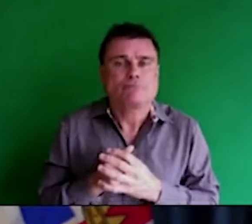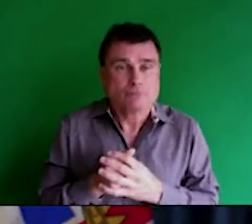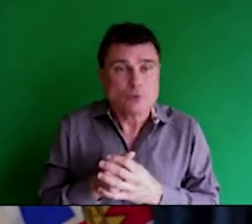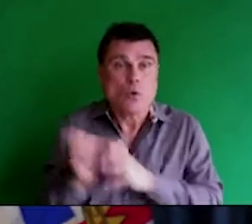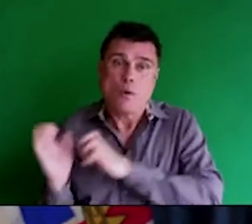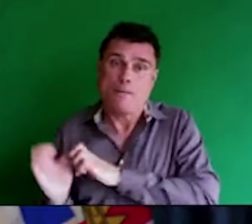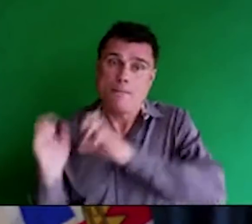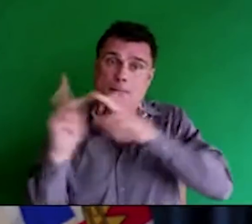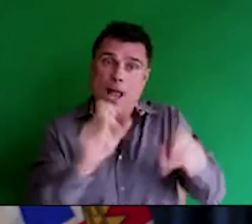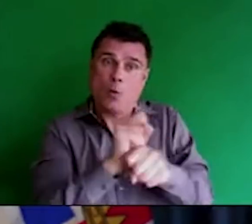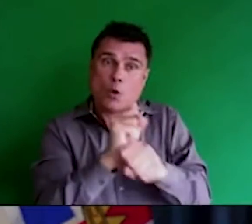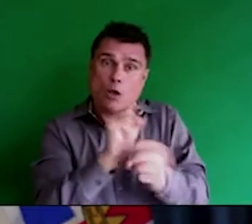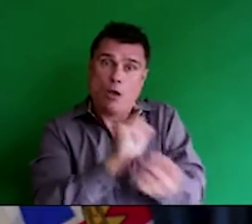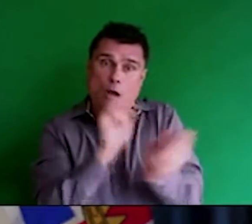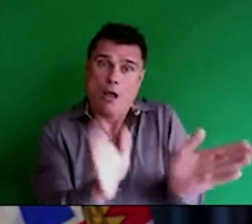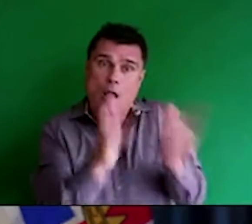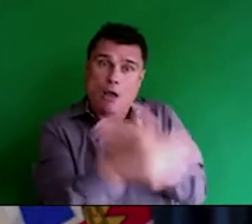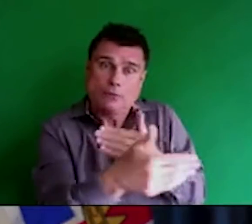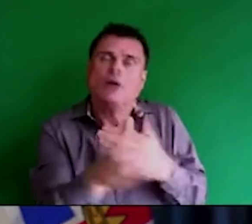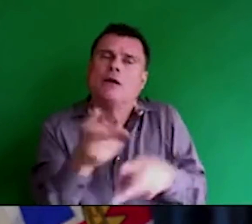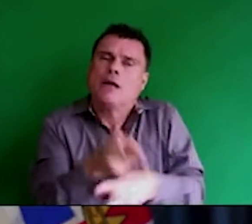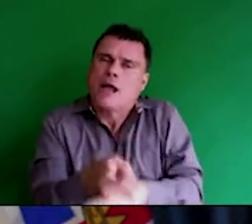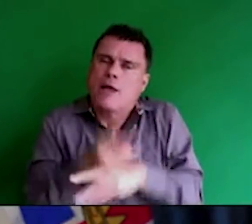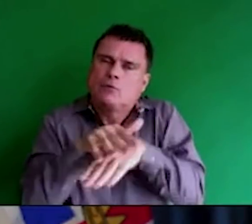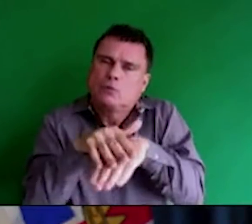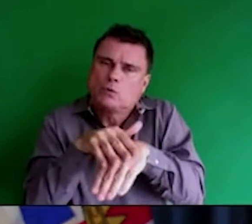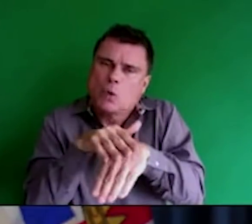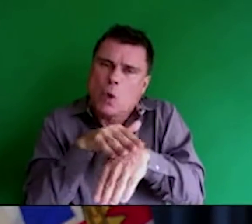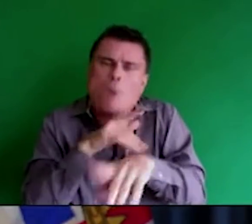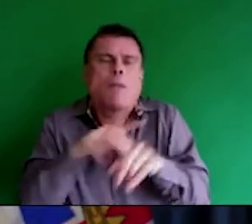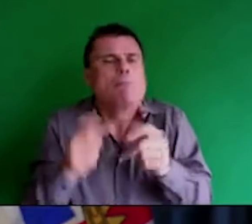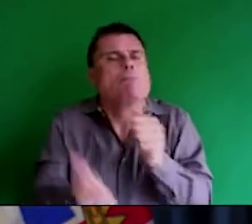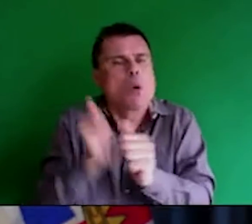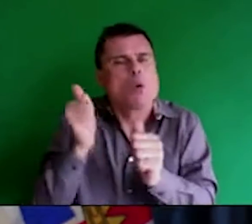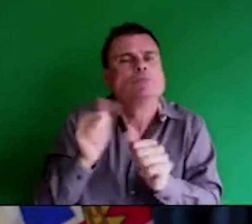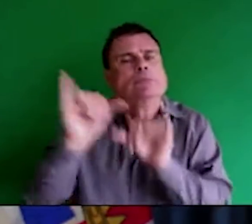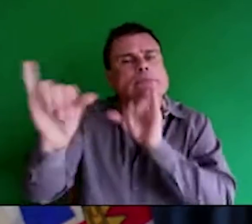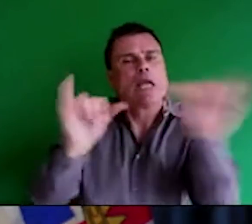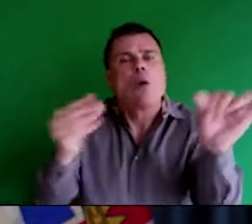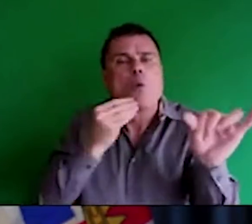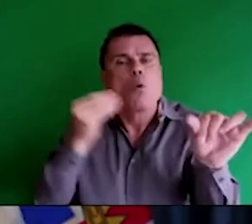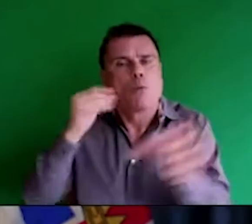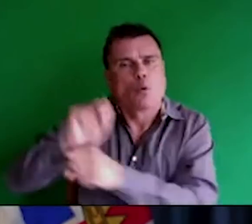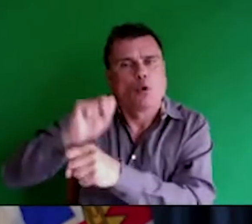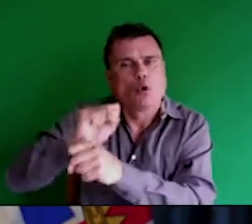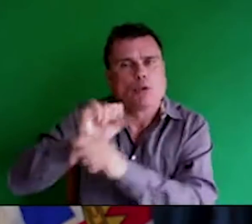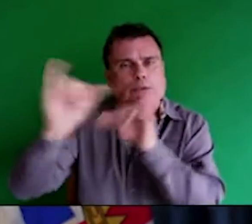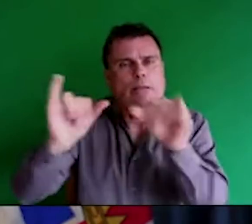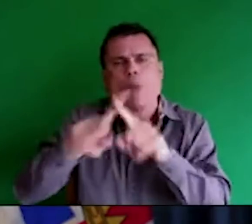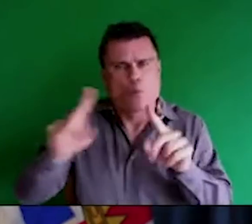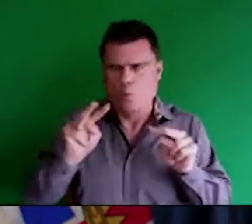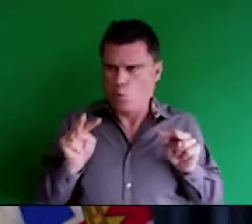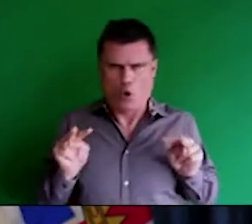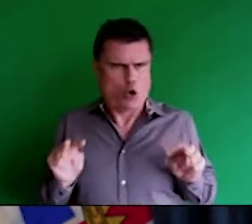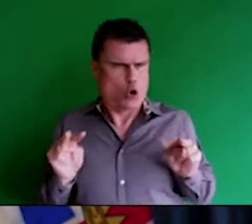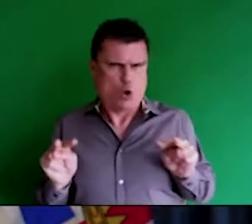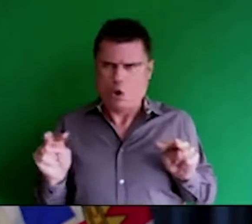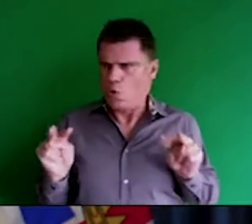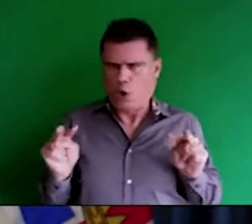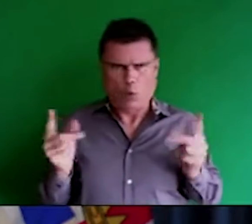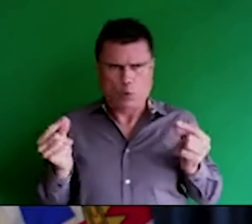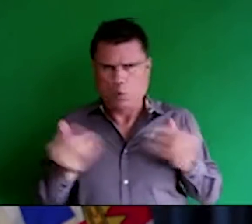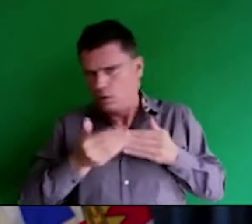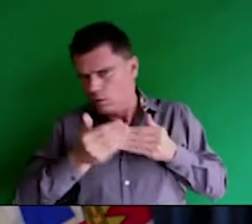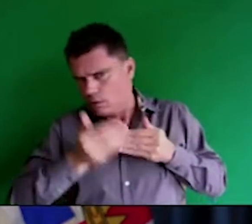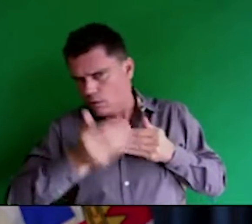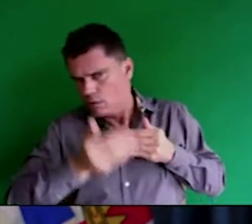affecting people. But we're going to keep watching that and monitoring it on a regular basis. We need to make sure everybody's safe, but we also need to make sure all the work's being done. And